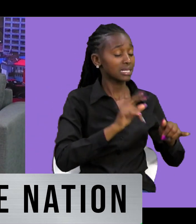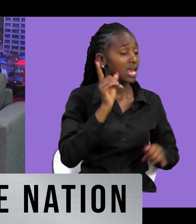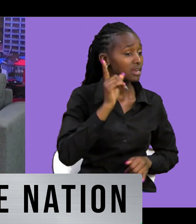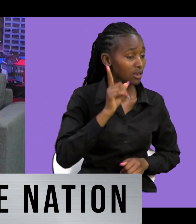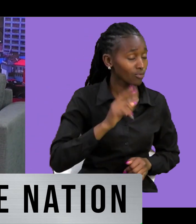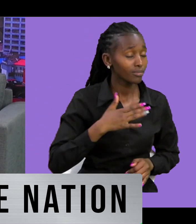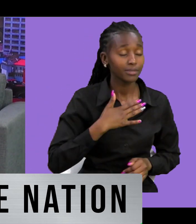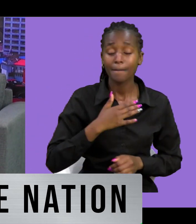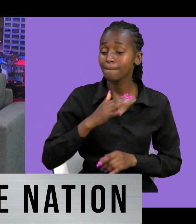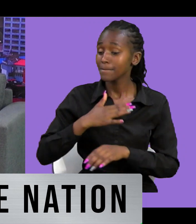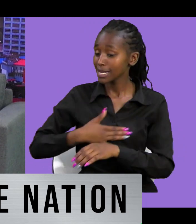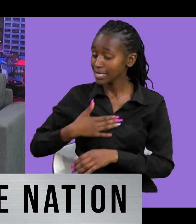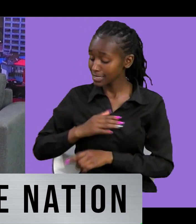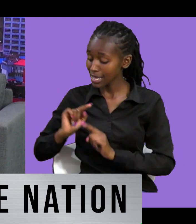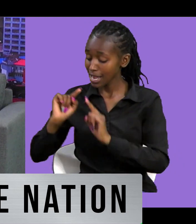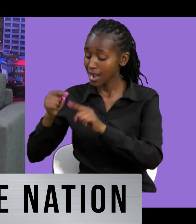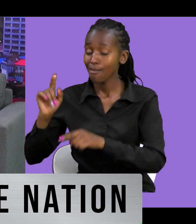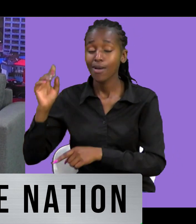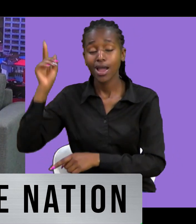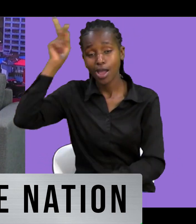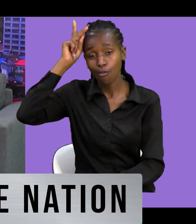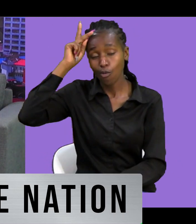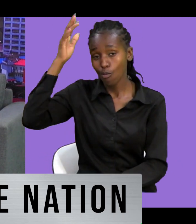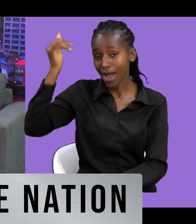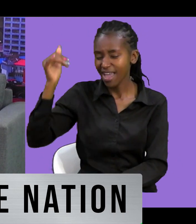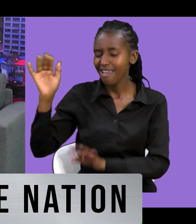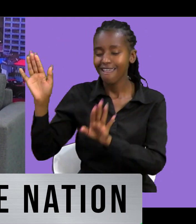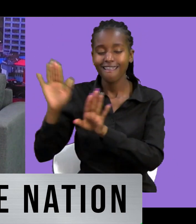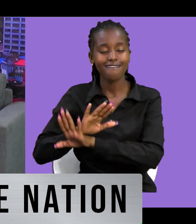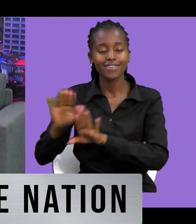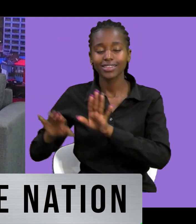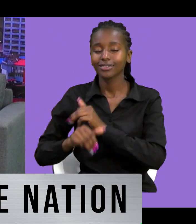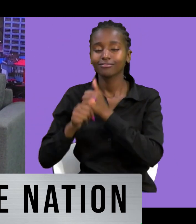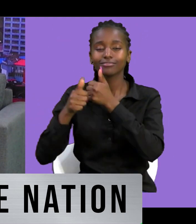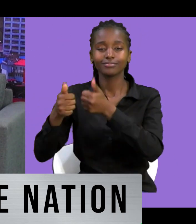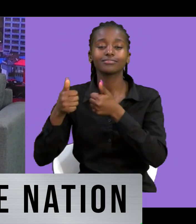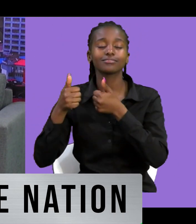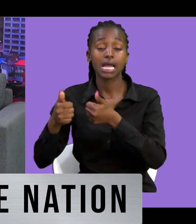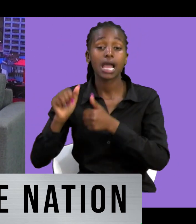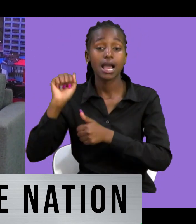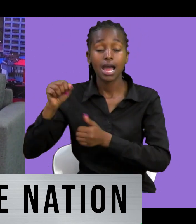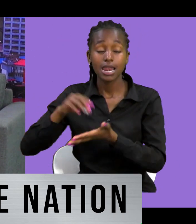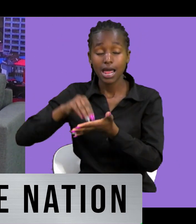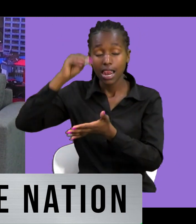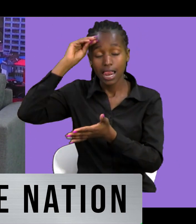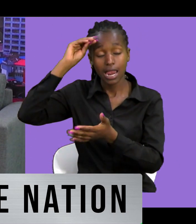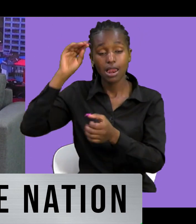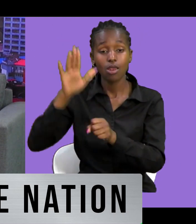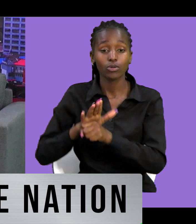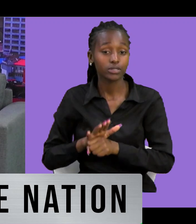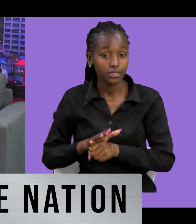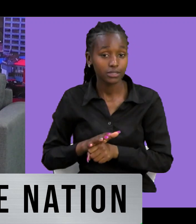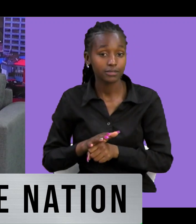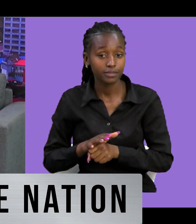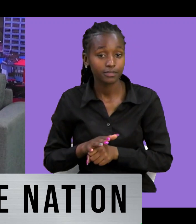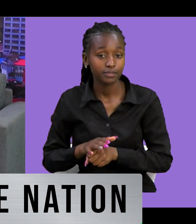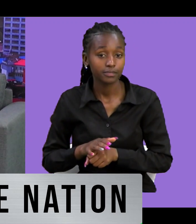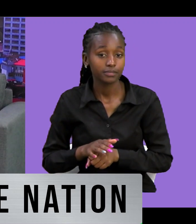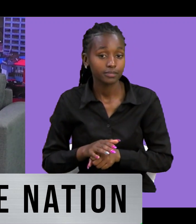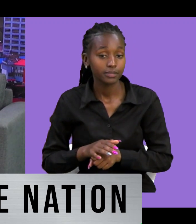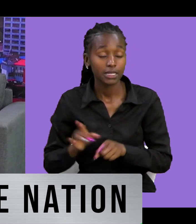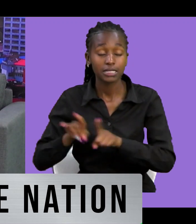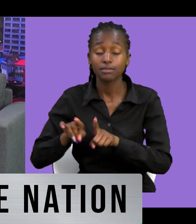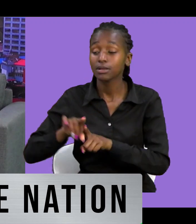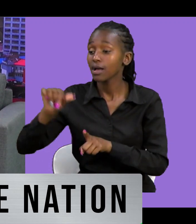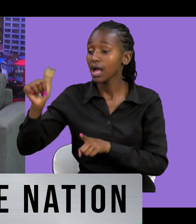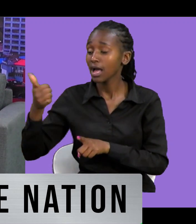The competition there is nice. Yes. It's something that you can learn a lot from. Right. Bearing in mind that people I'm looking